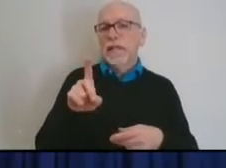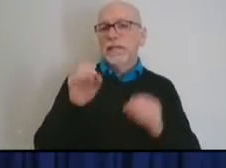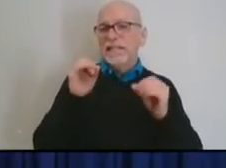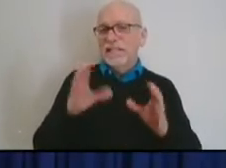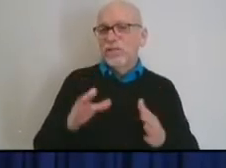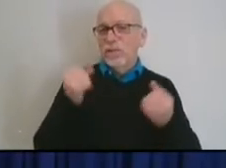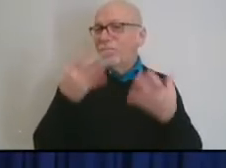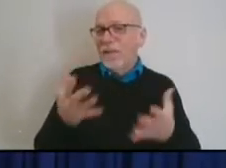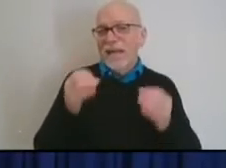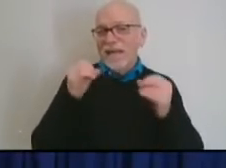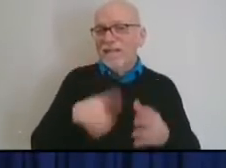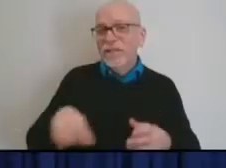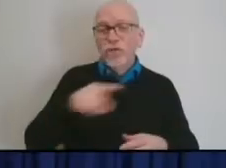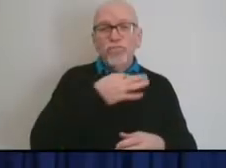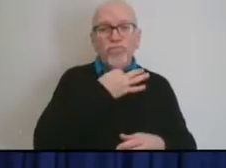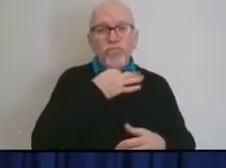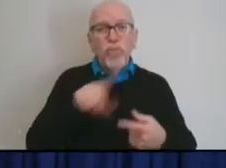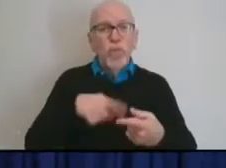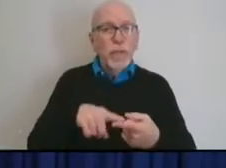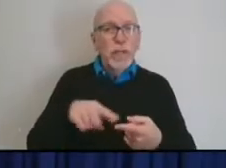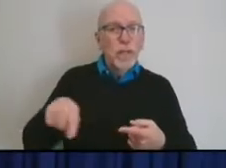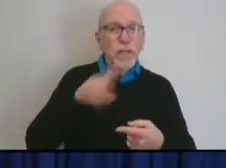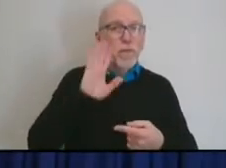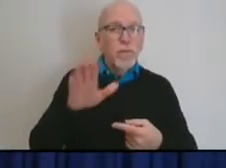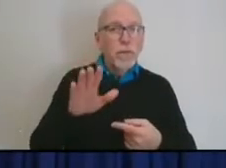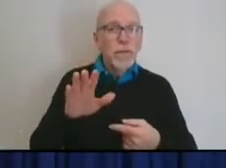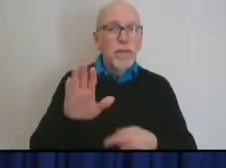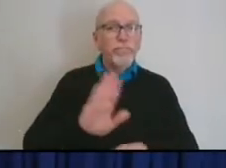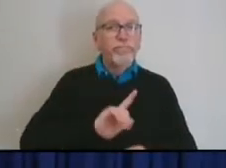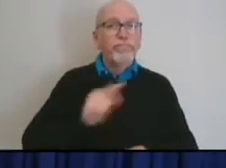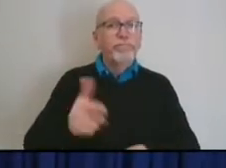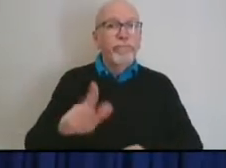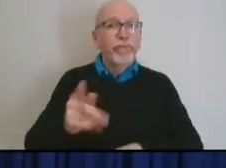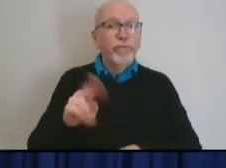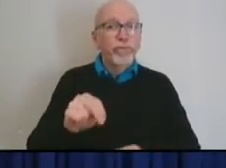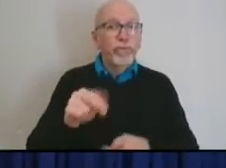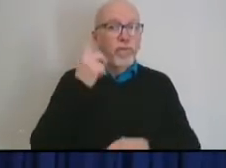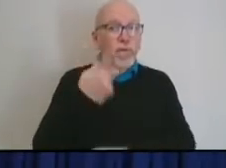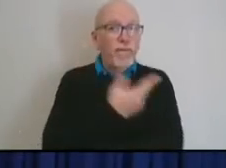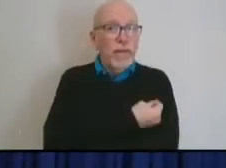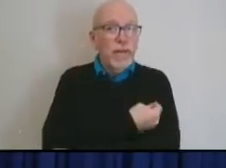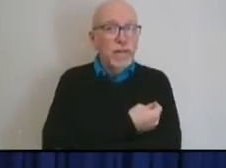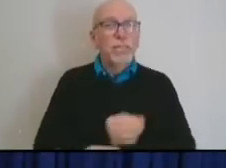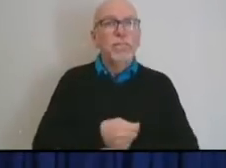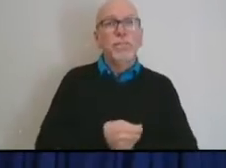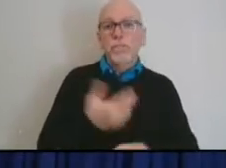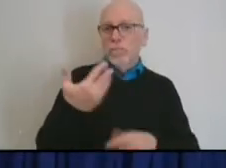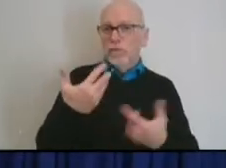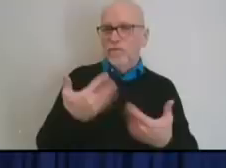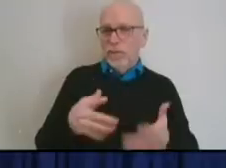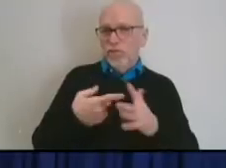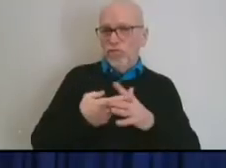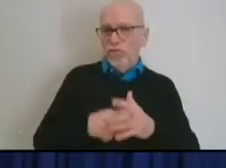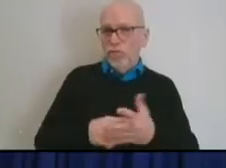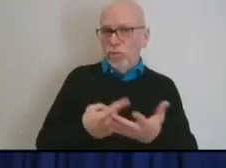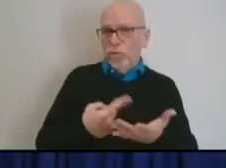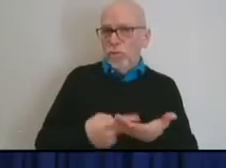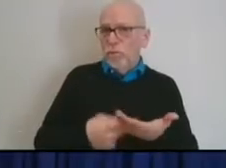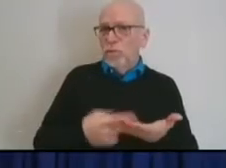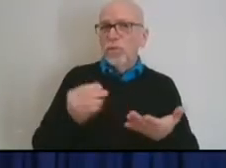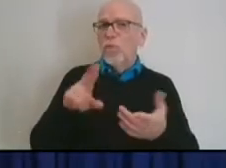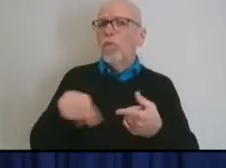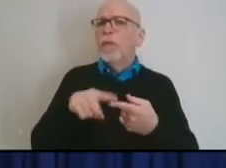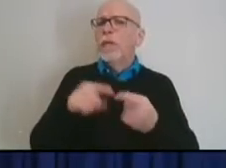teachers are wondering when they might be added to the line to get the vaccine. Have those discussions started, and when might teachers